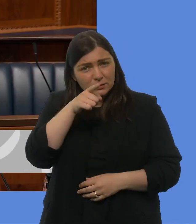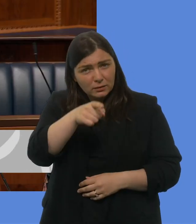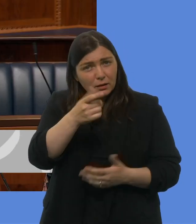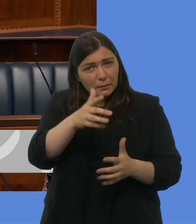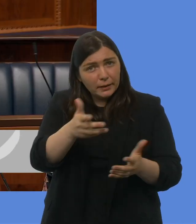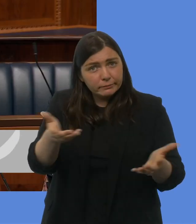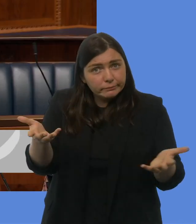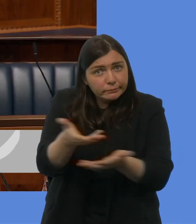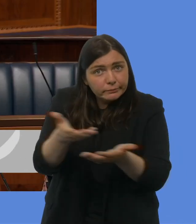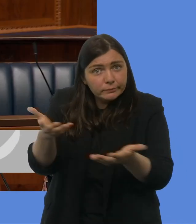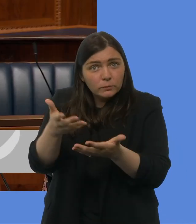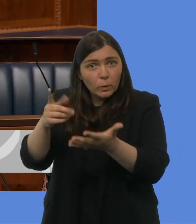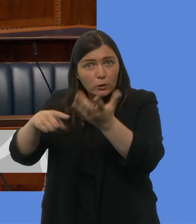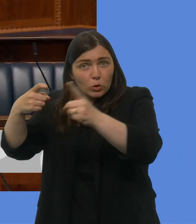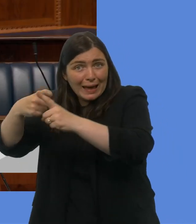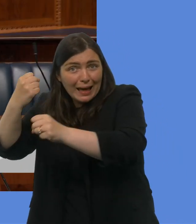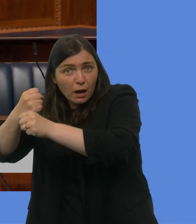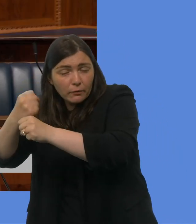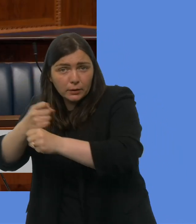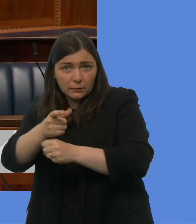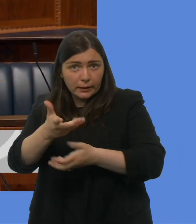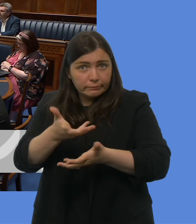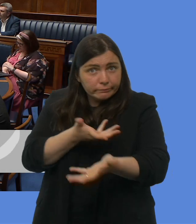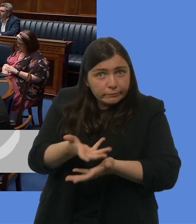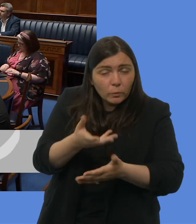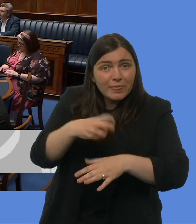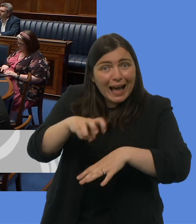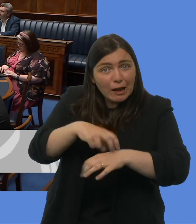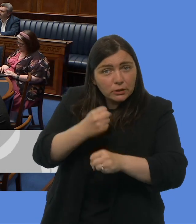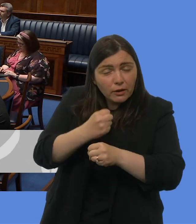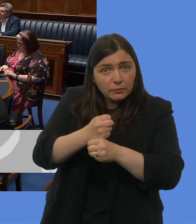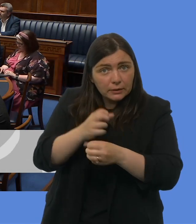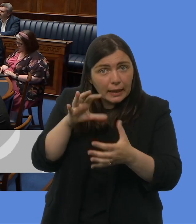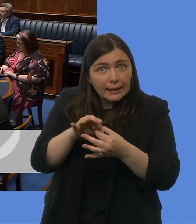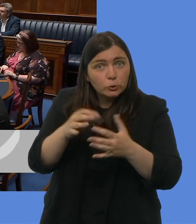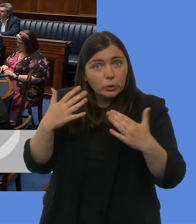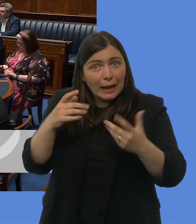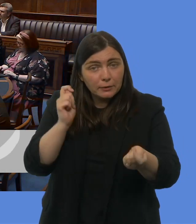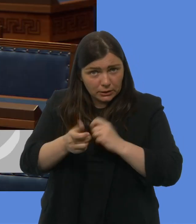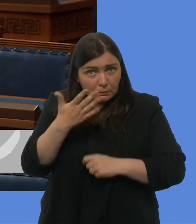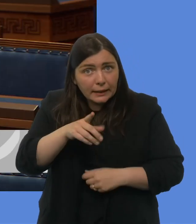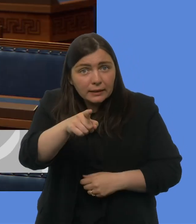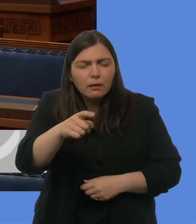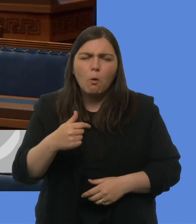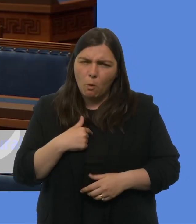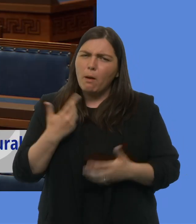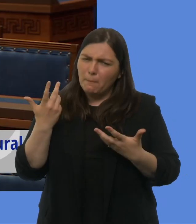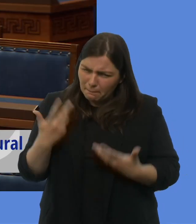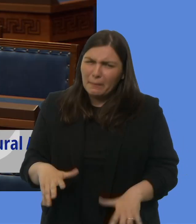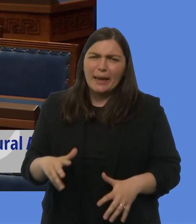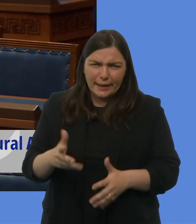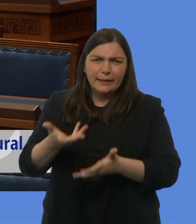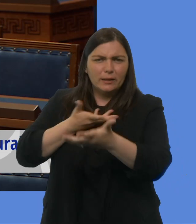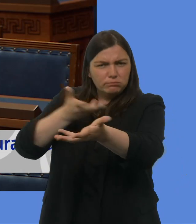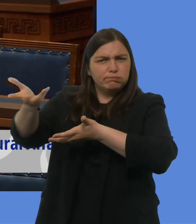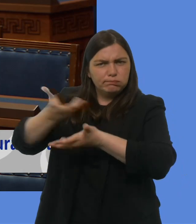Irish governments in relation to the same subject of climate change? I have been engaging quite heavily with my